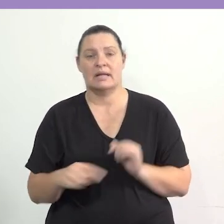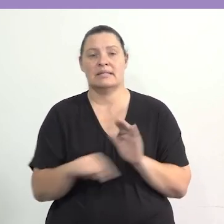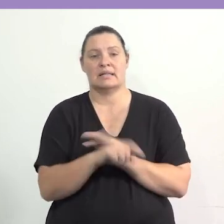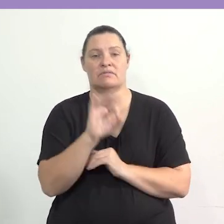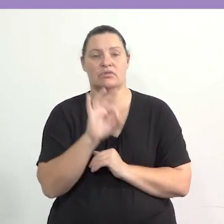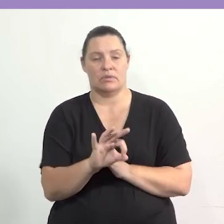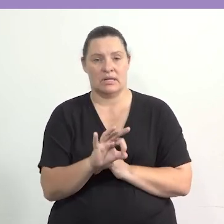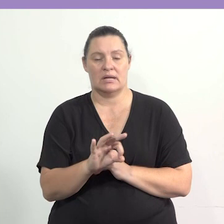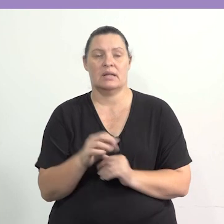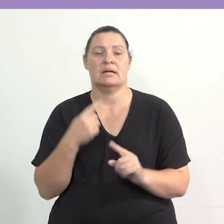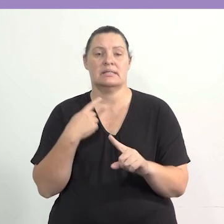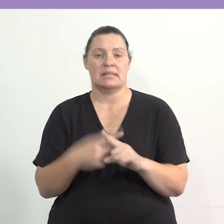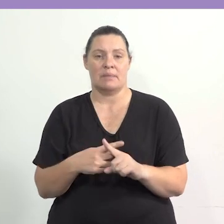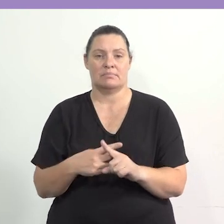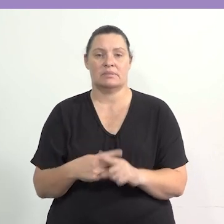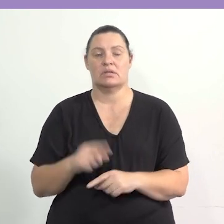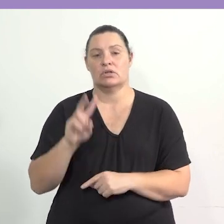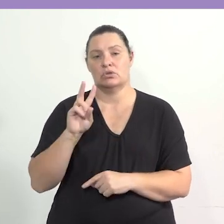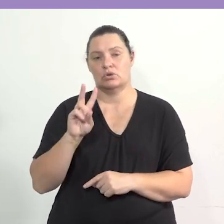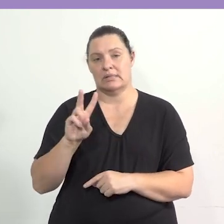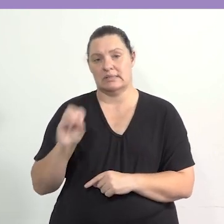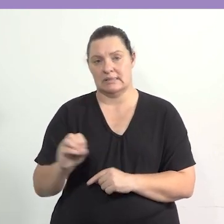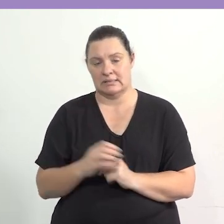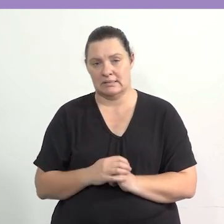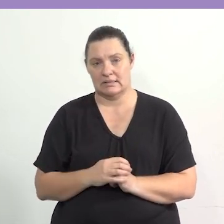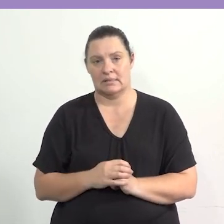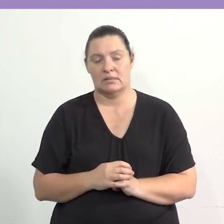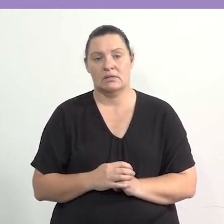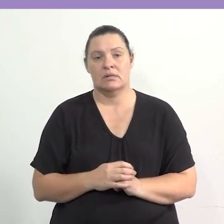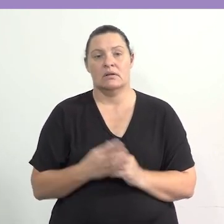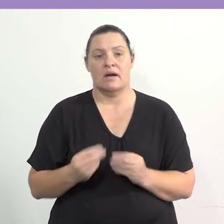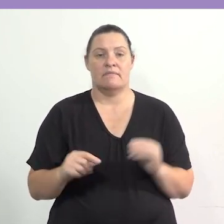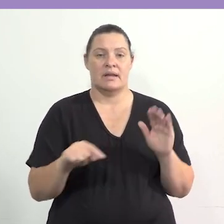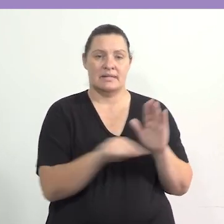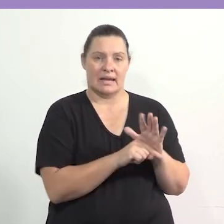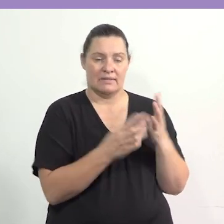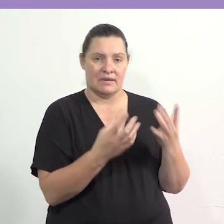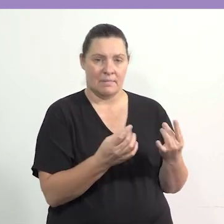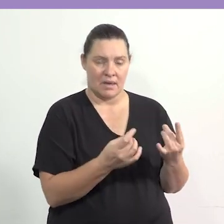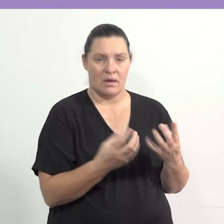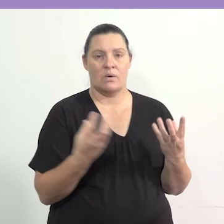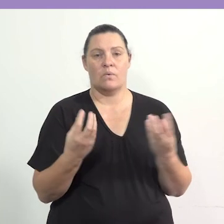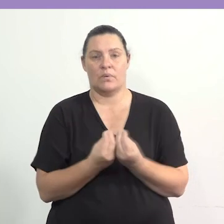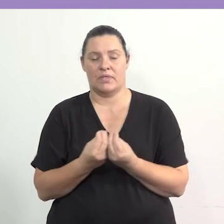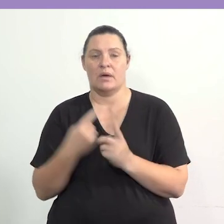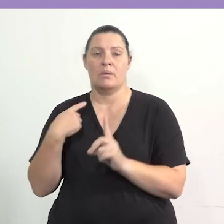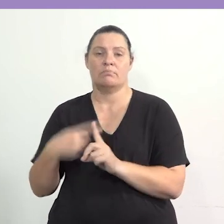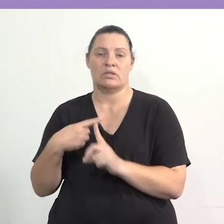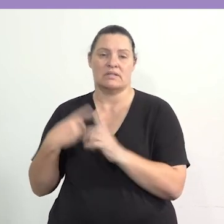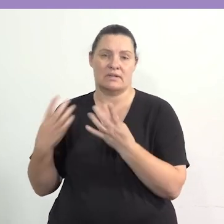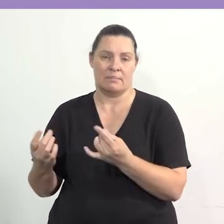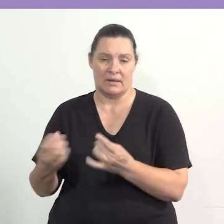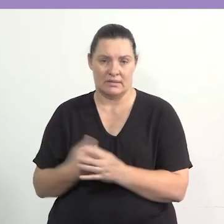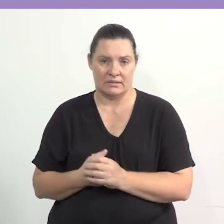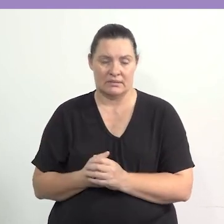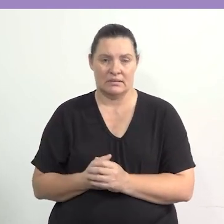negative 3 multiplied by 20. So we are multiplying a negative number with a positive